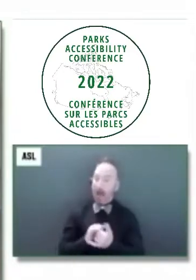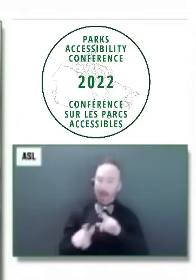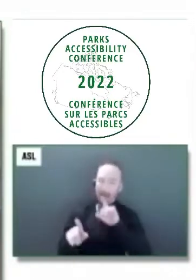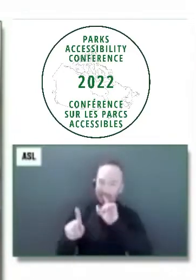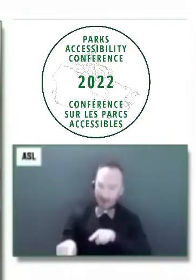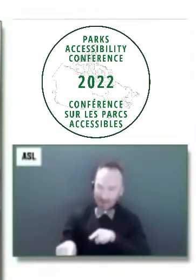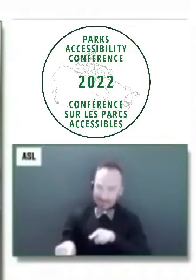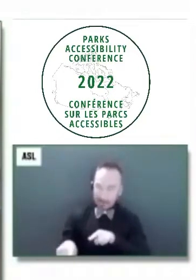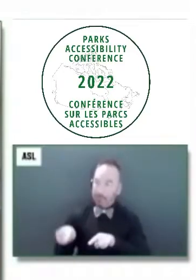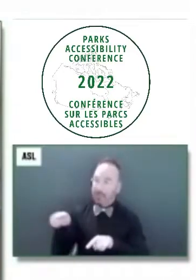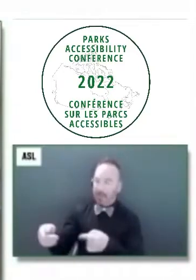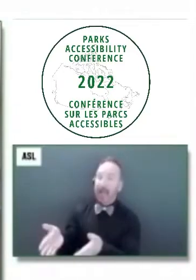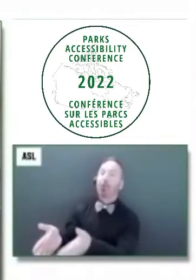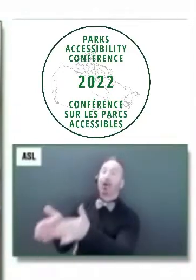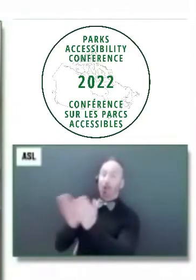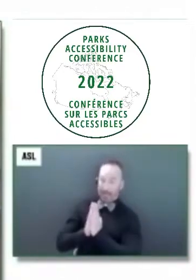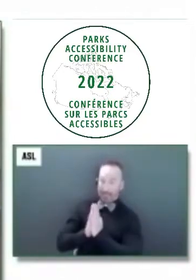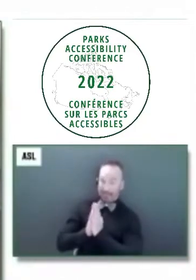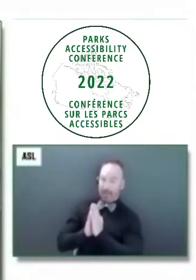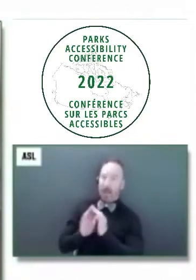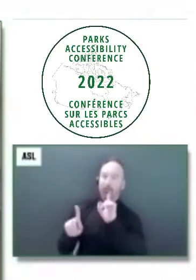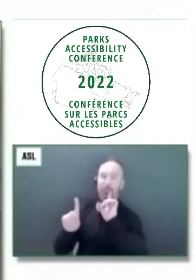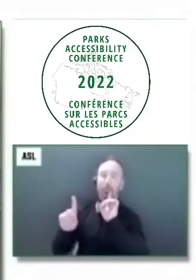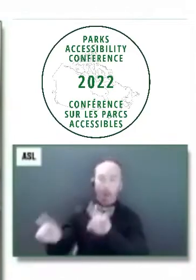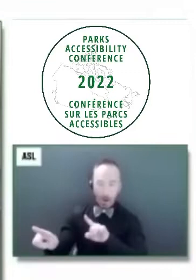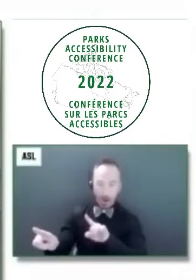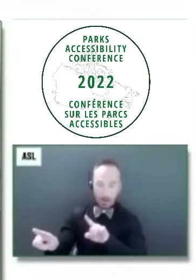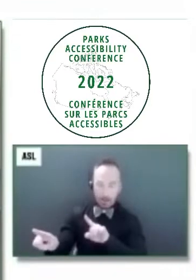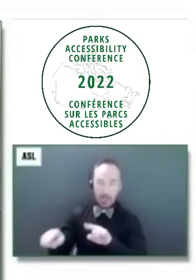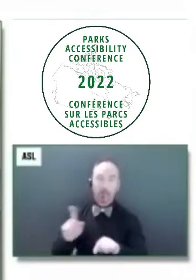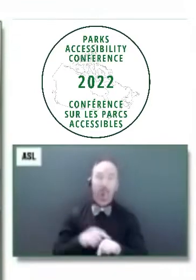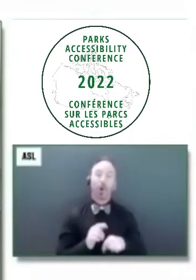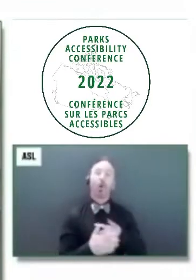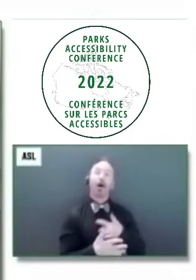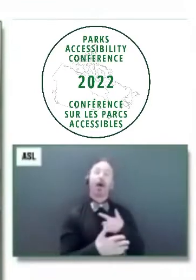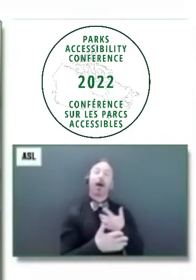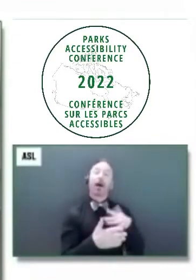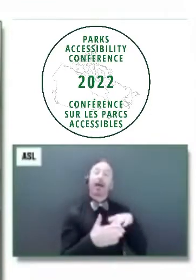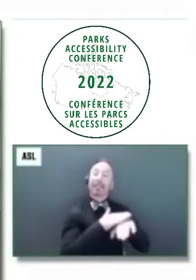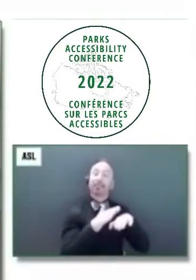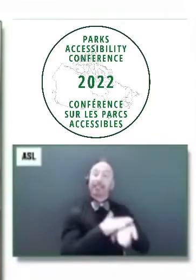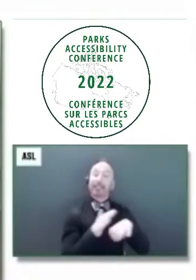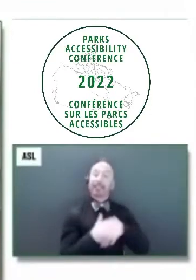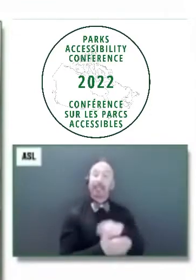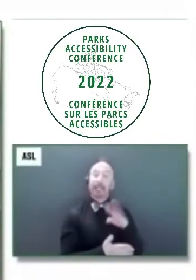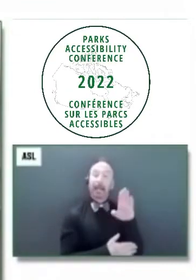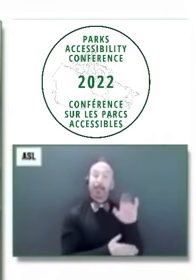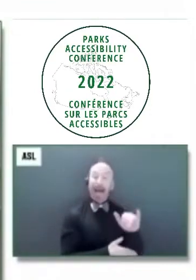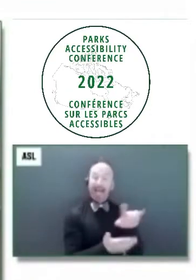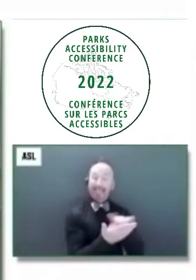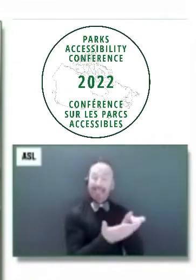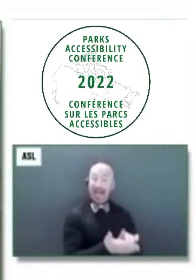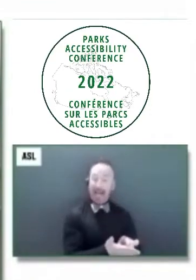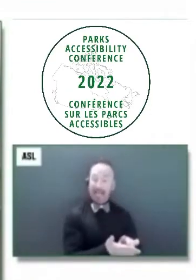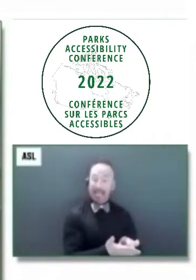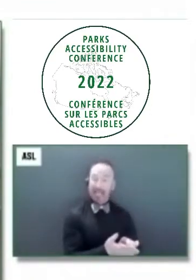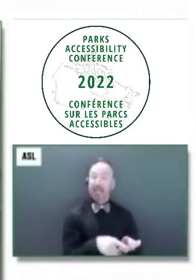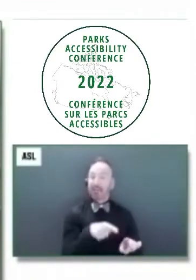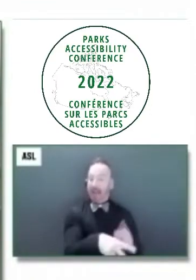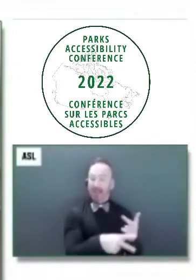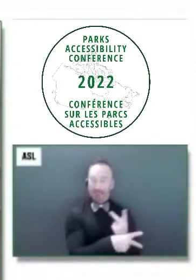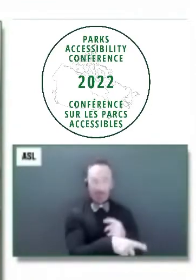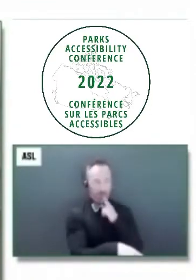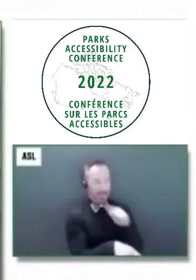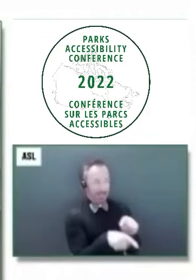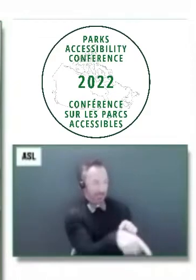request. Accessibility by design recognizes that solutions for persons with disabilities are at worst value neutral,